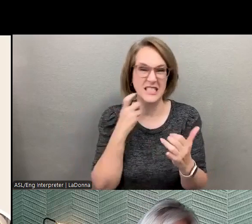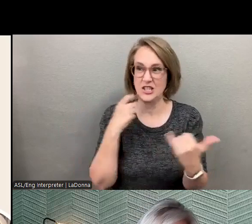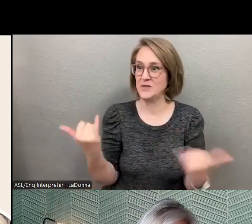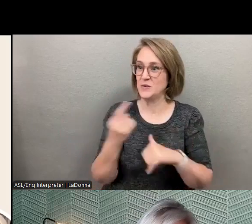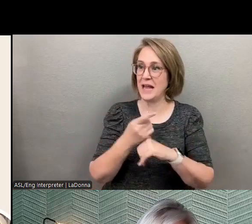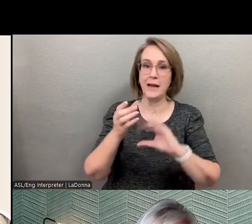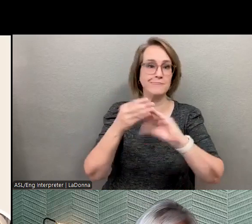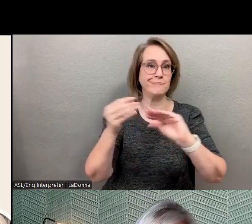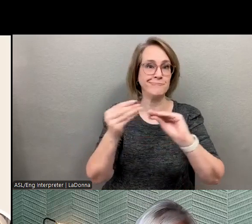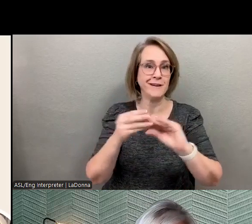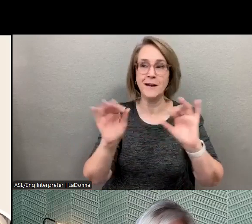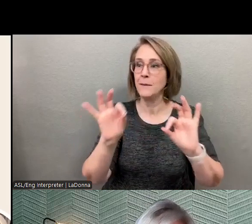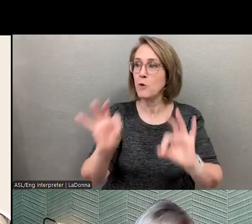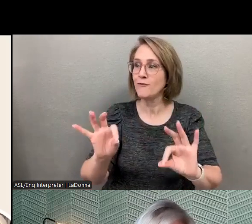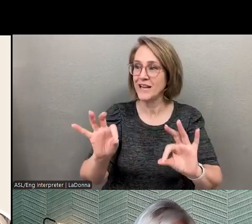wonderful